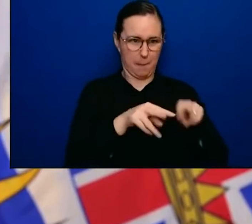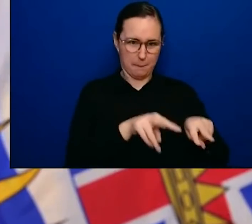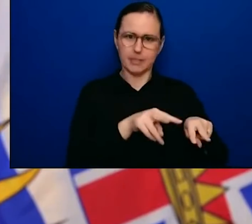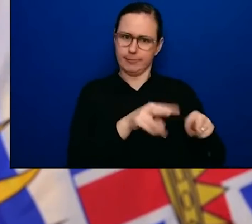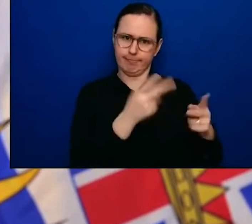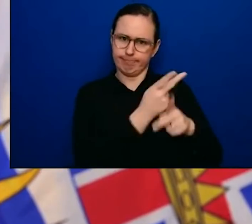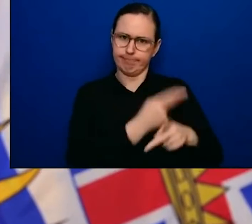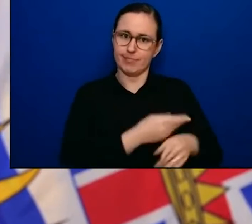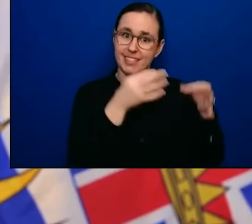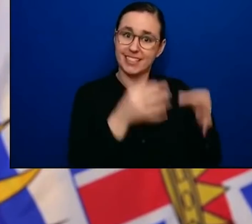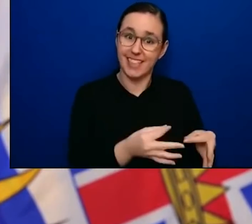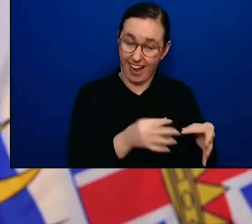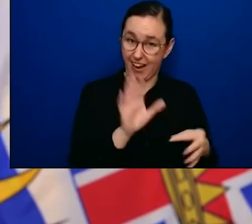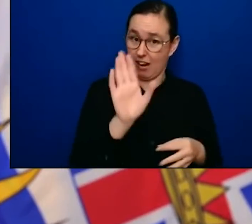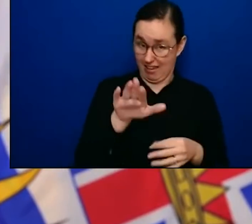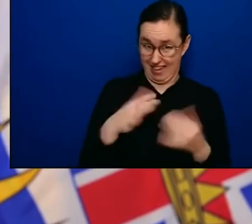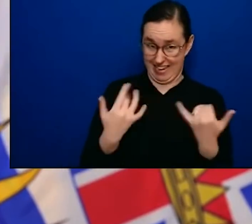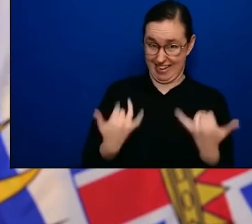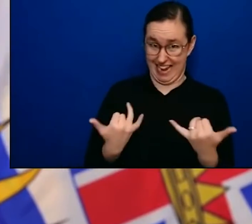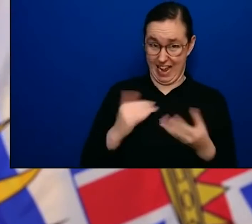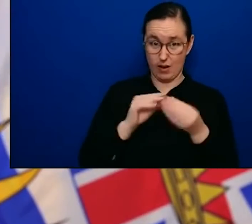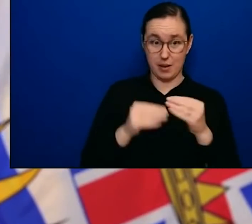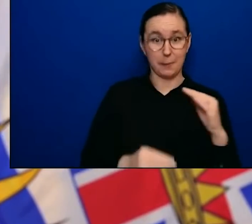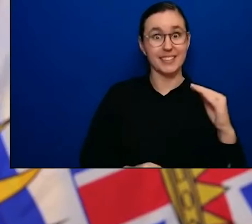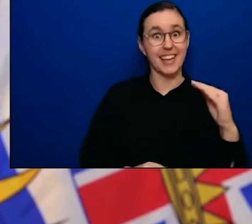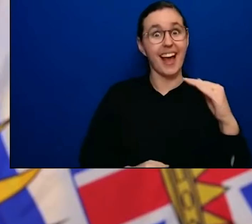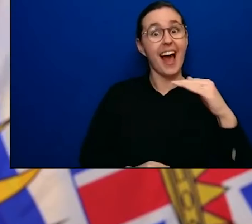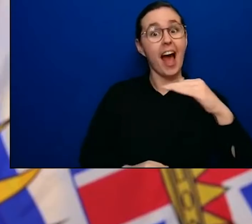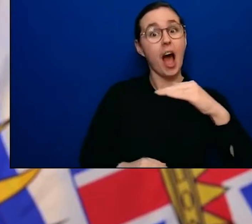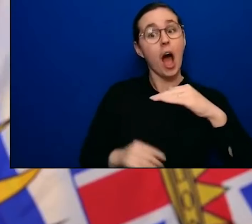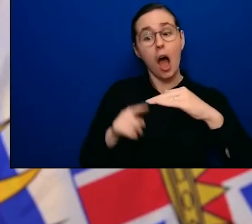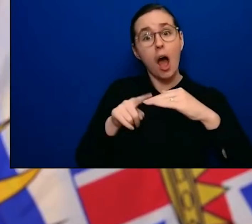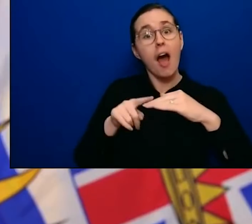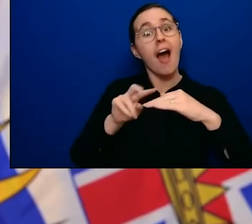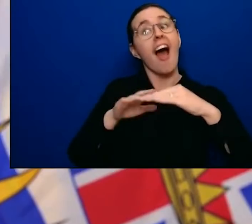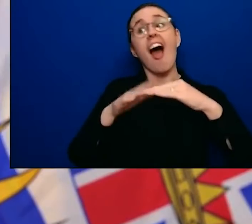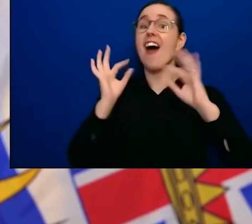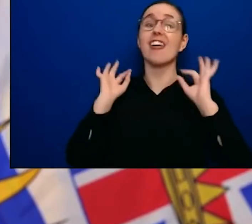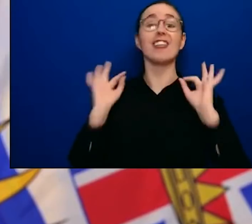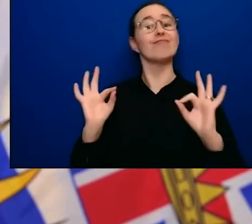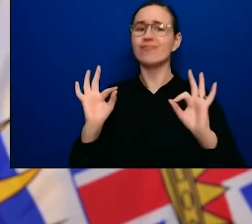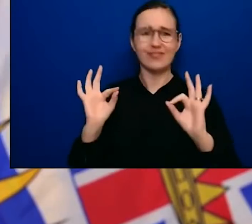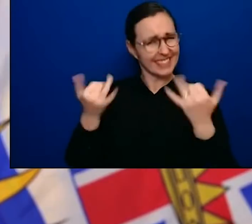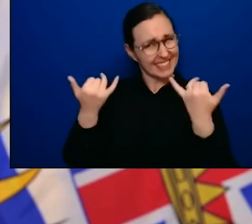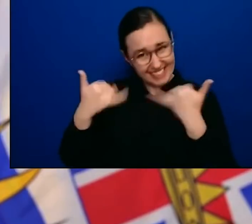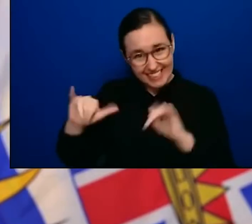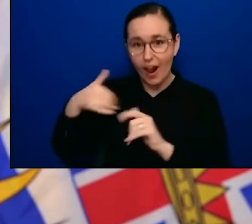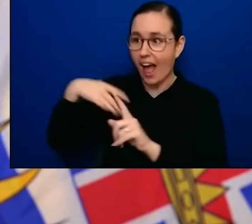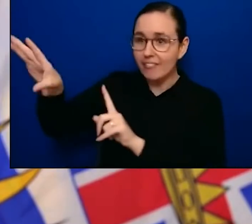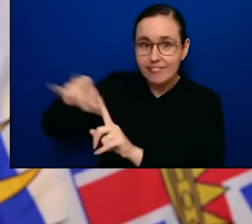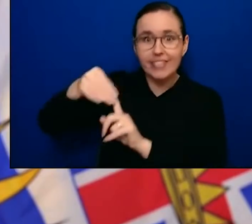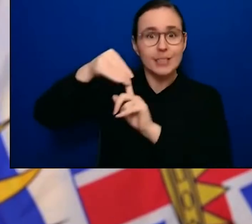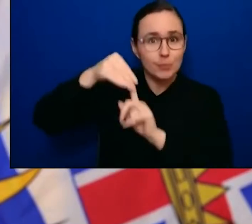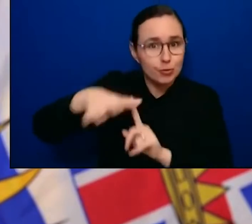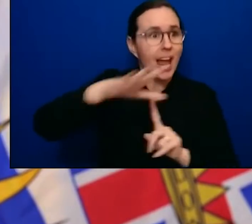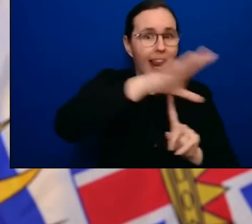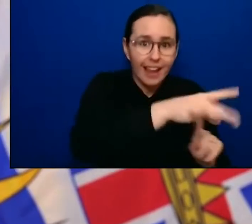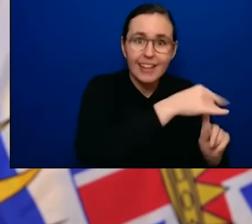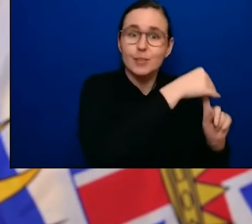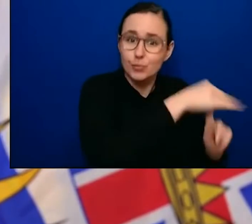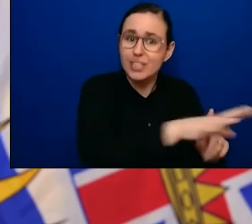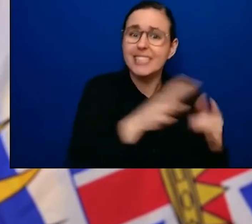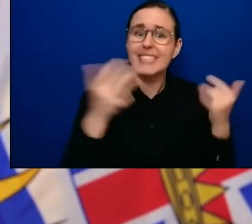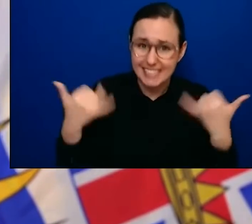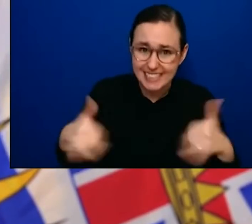many people who have children know that we're seeing it in young people, in schools, associated with some schools.